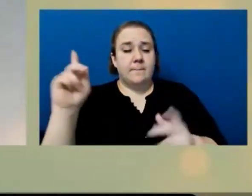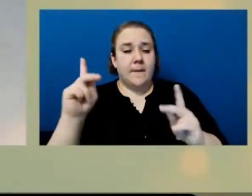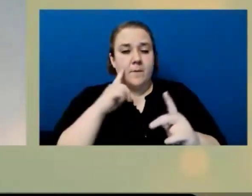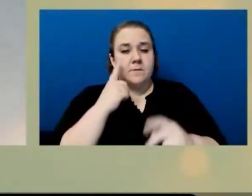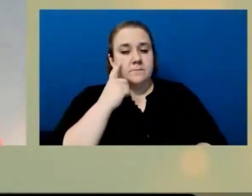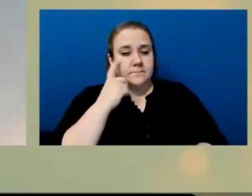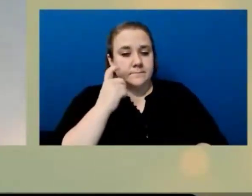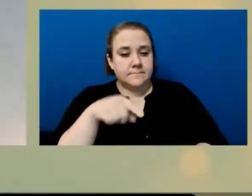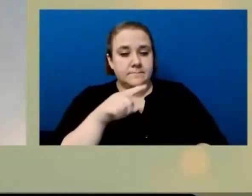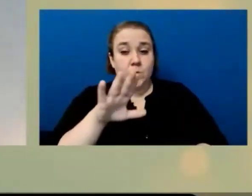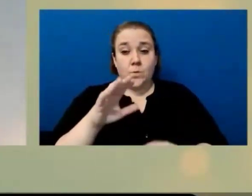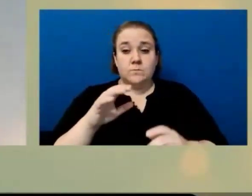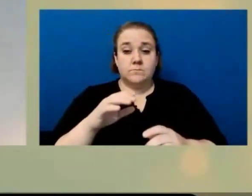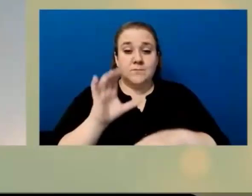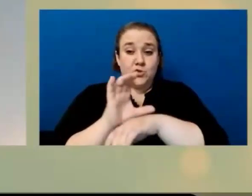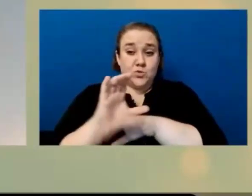confusion and lots of fear.